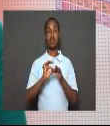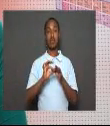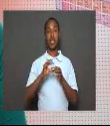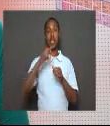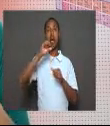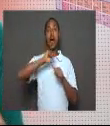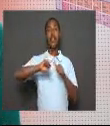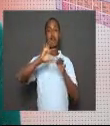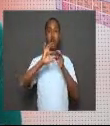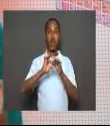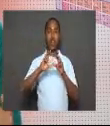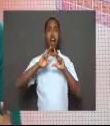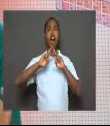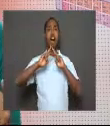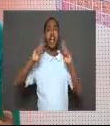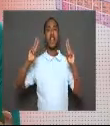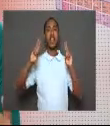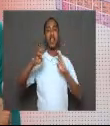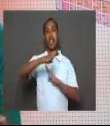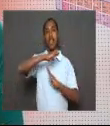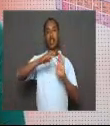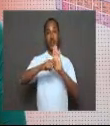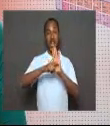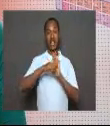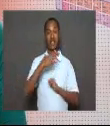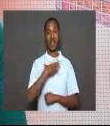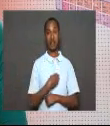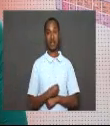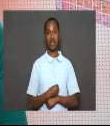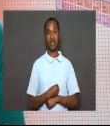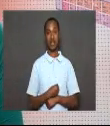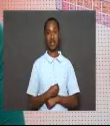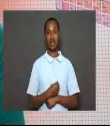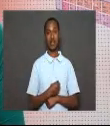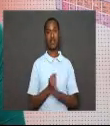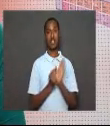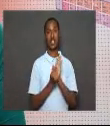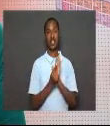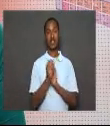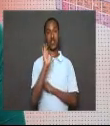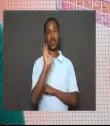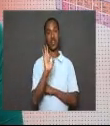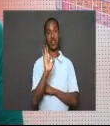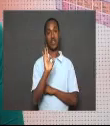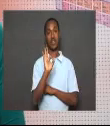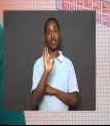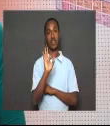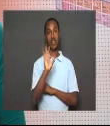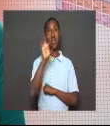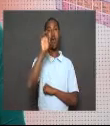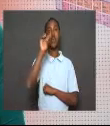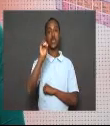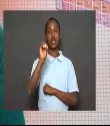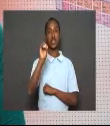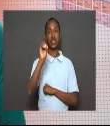bonded to highly electronegative elements such as fluorine,